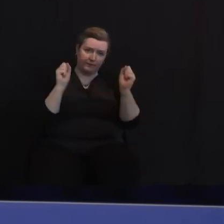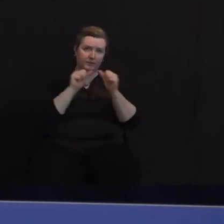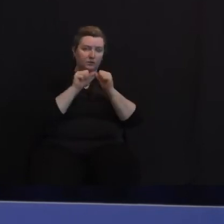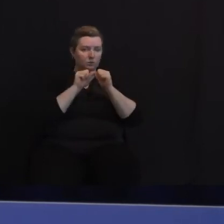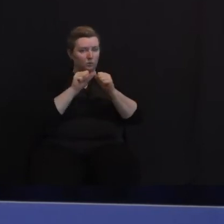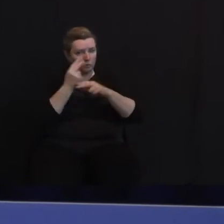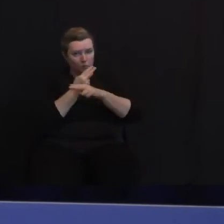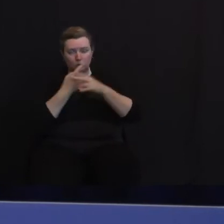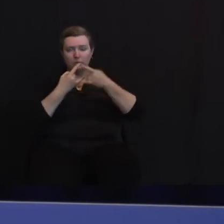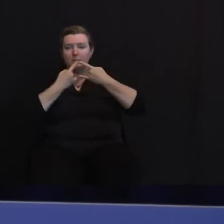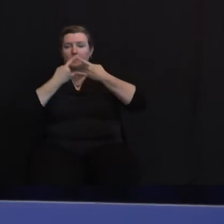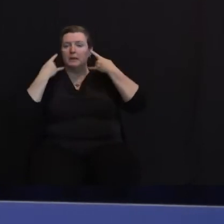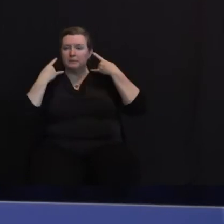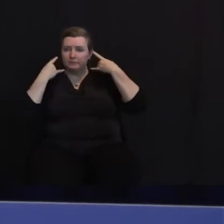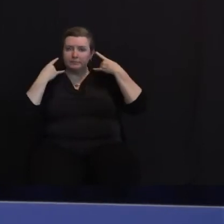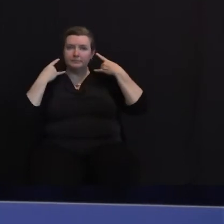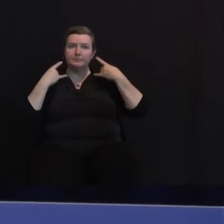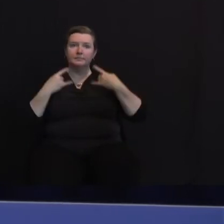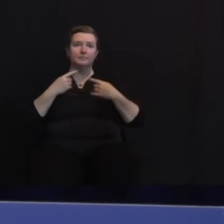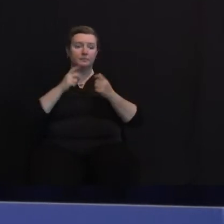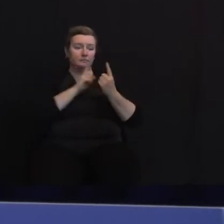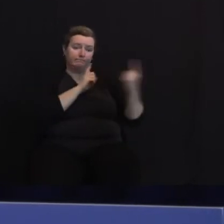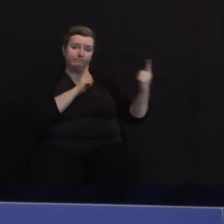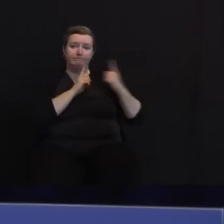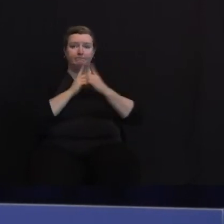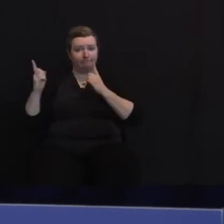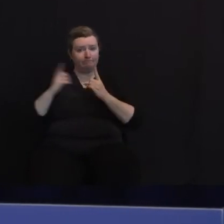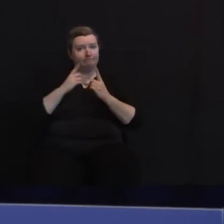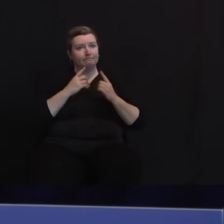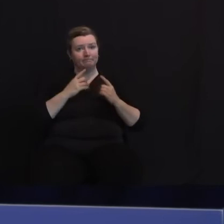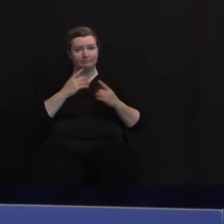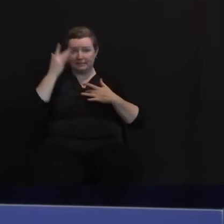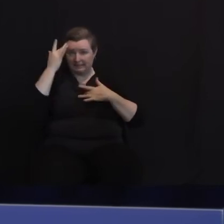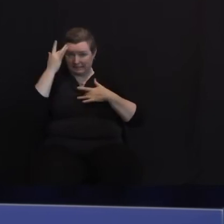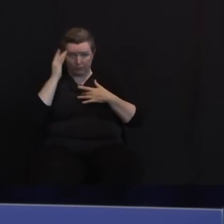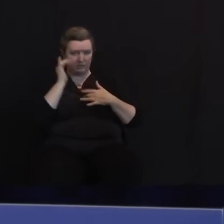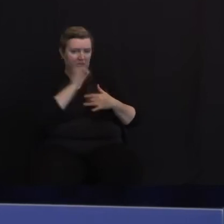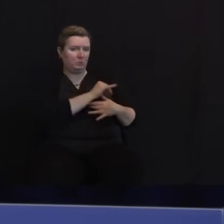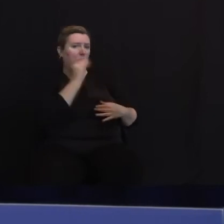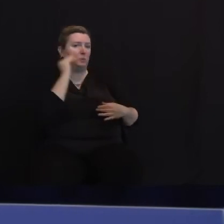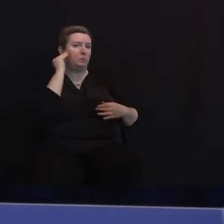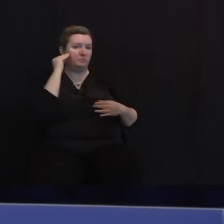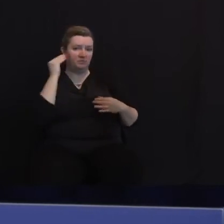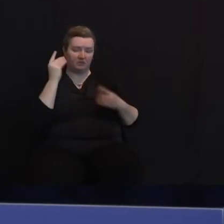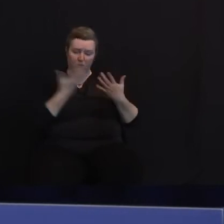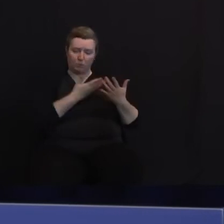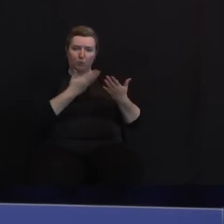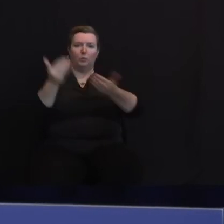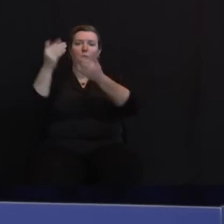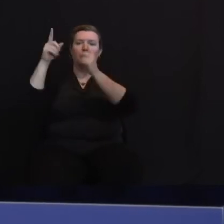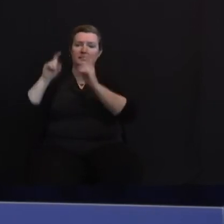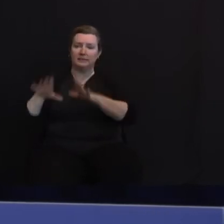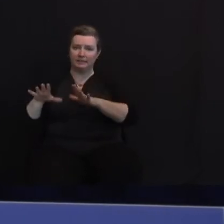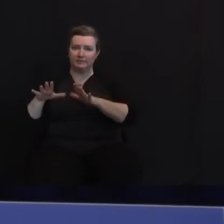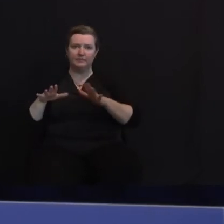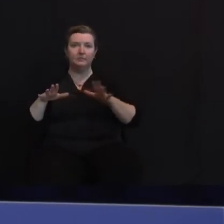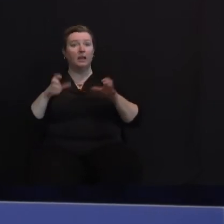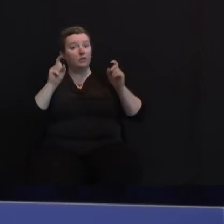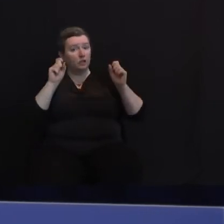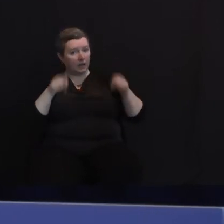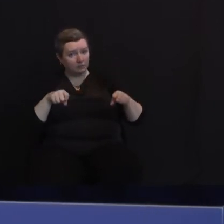up, social distance, stay home when you're sick, get tested, and if you're eligible, make an